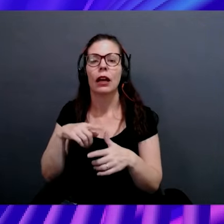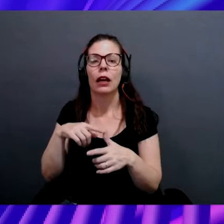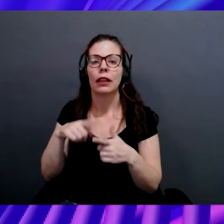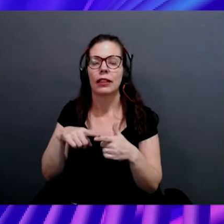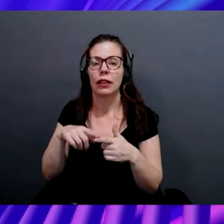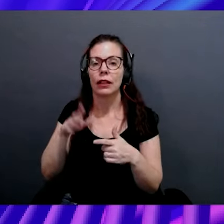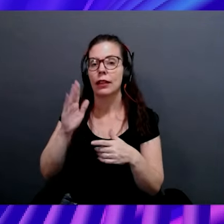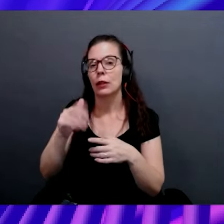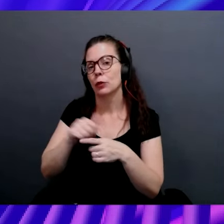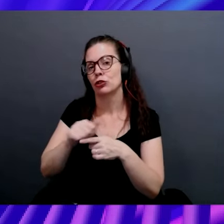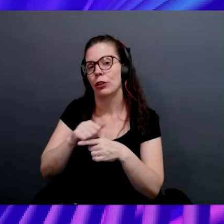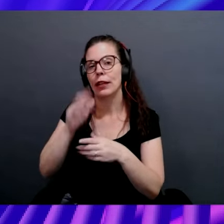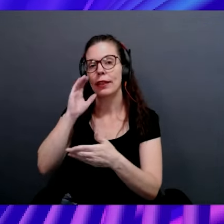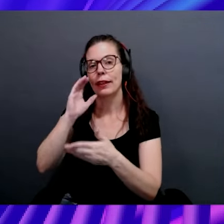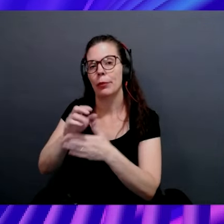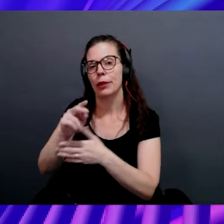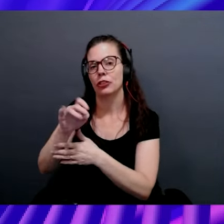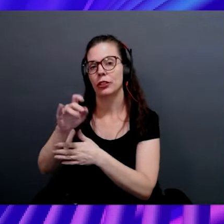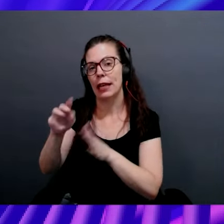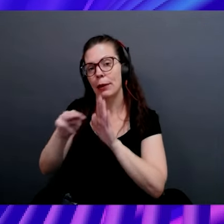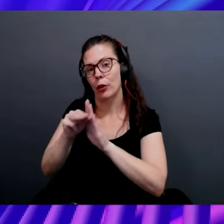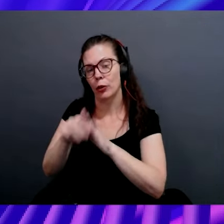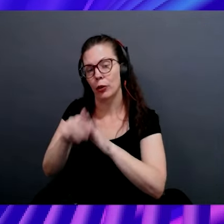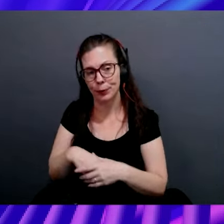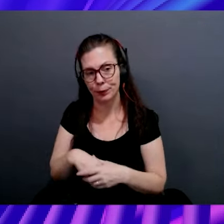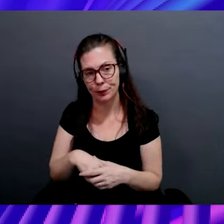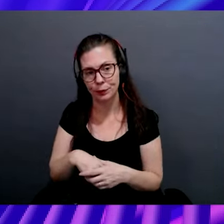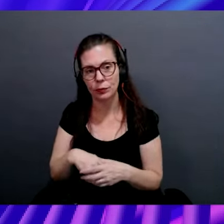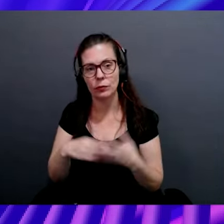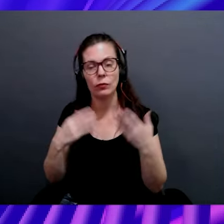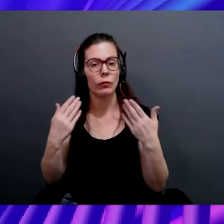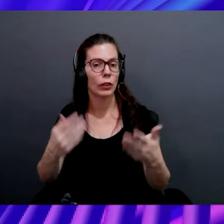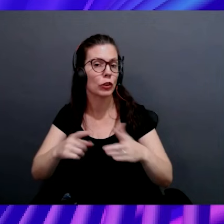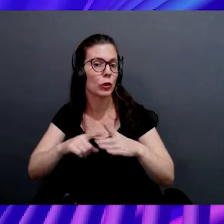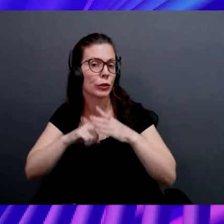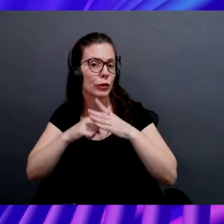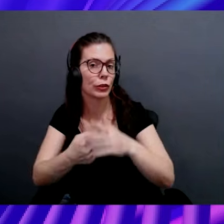train an ImageNet model. So to start the training,